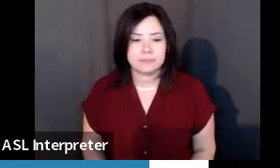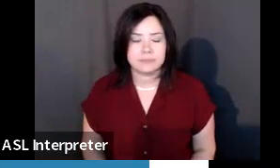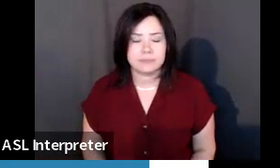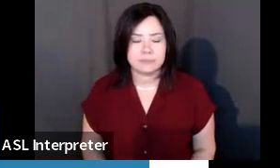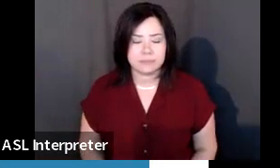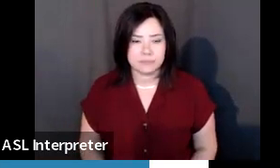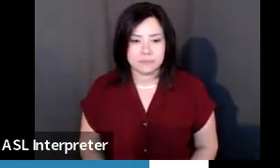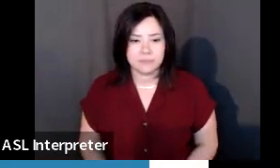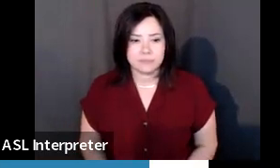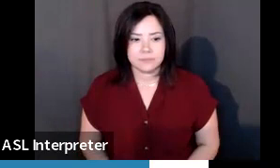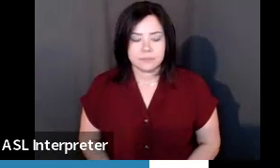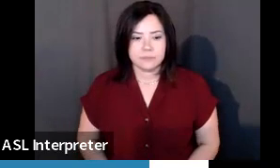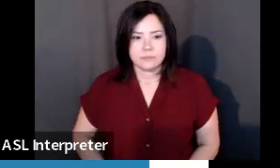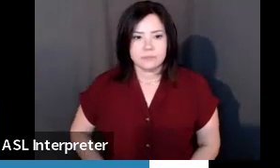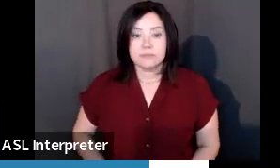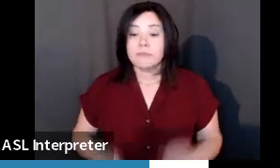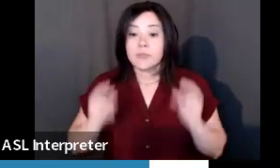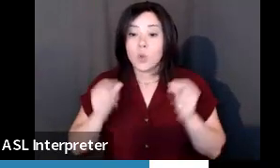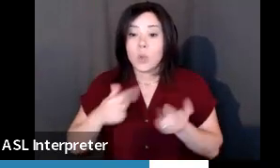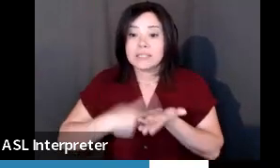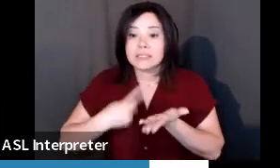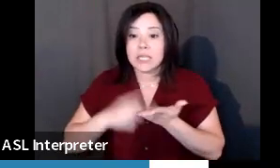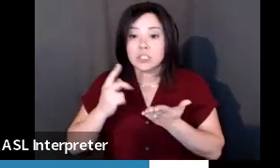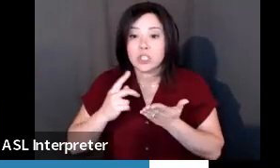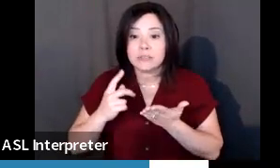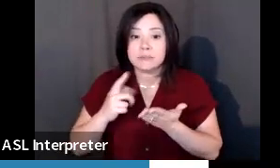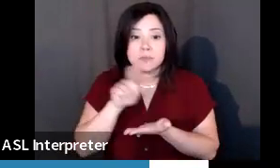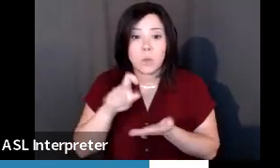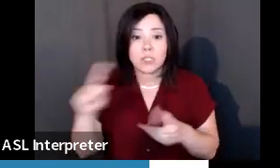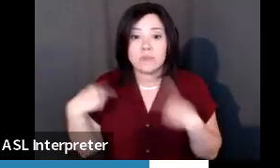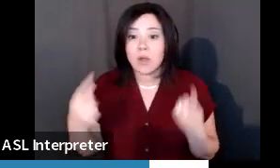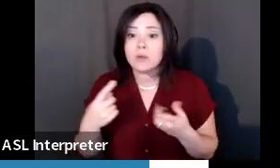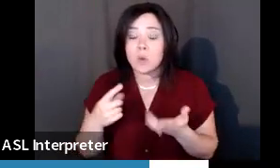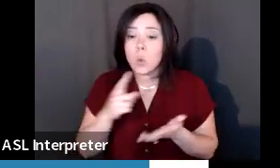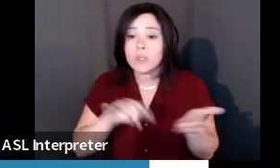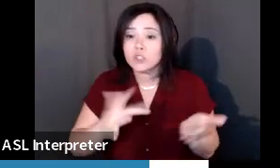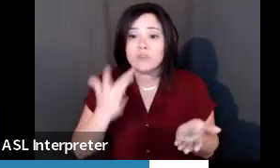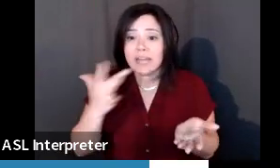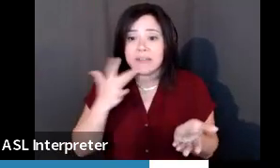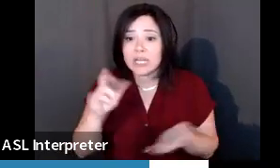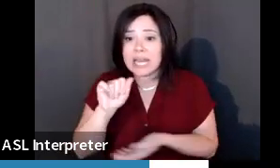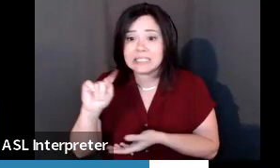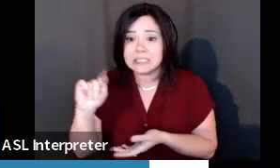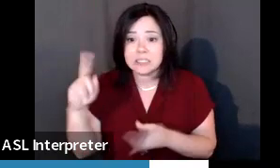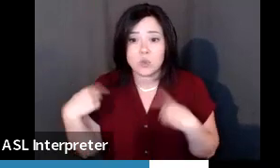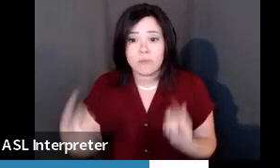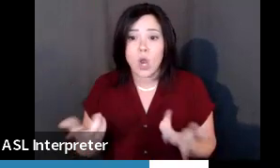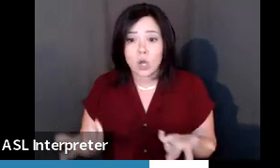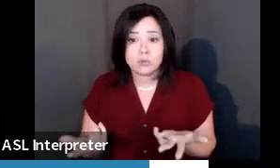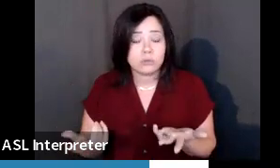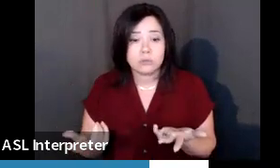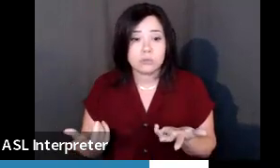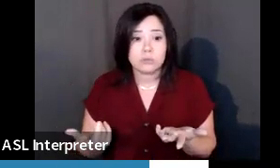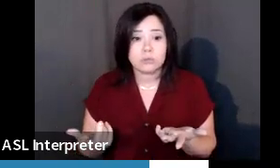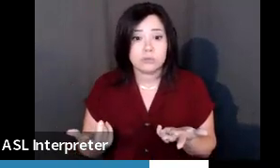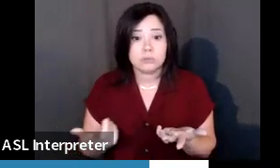All right, so just a quick discussion question of what has been your favorite assistive technology so far? And are there things that you could see